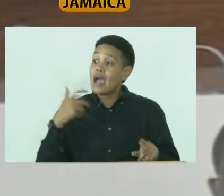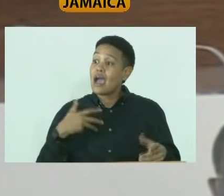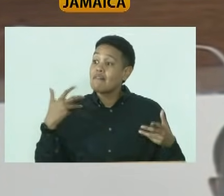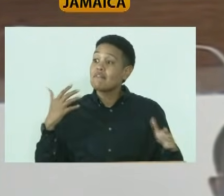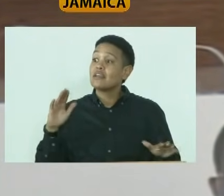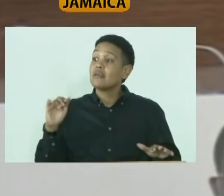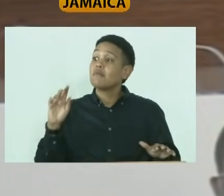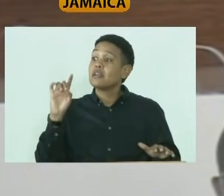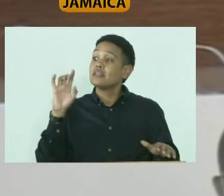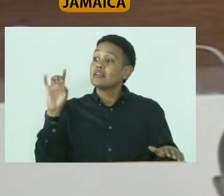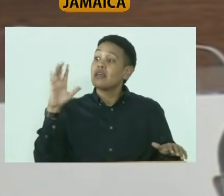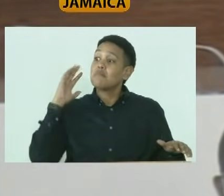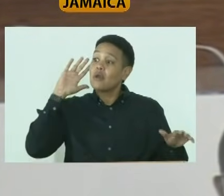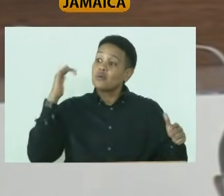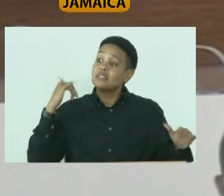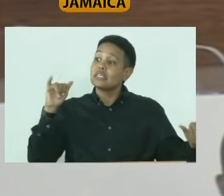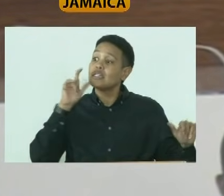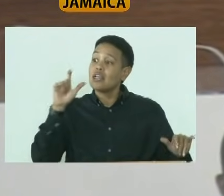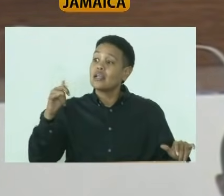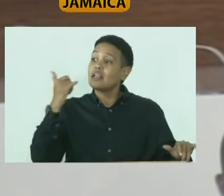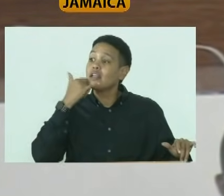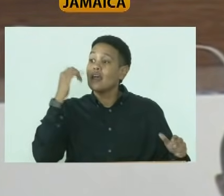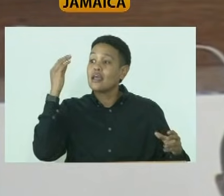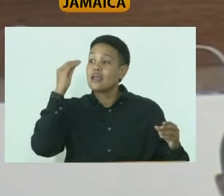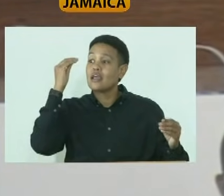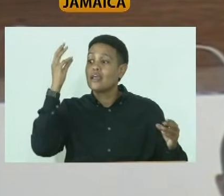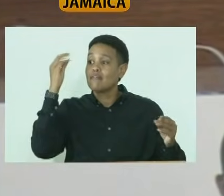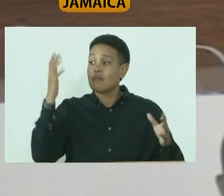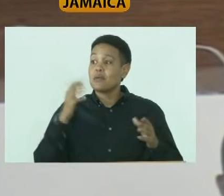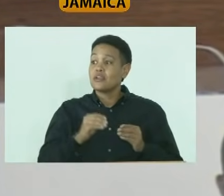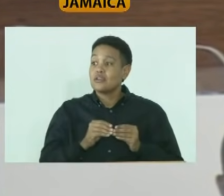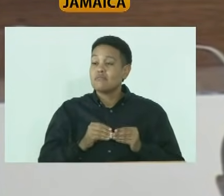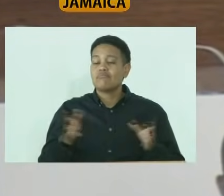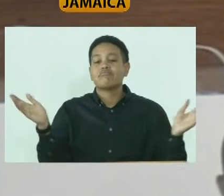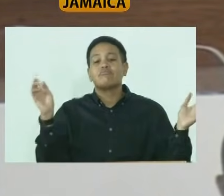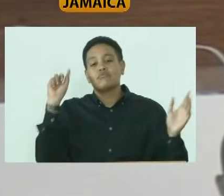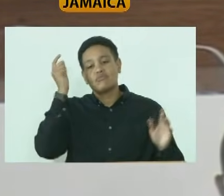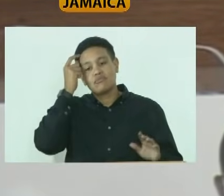December, I would still not have misled the House or the people of Jamaica.